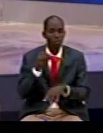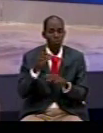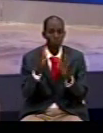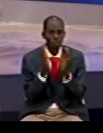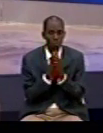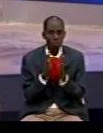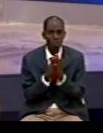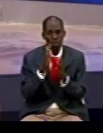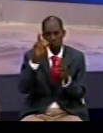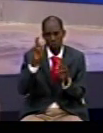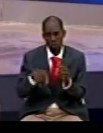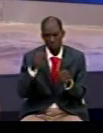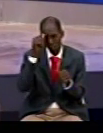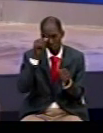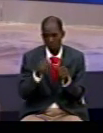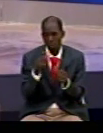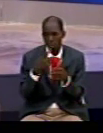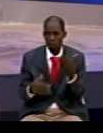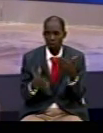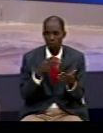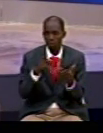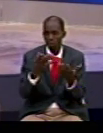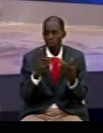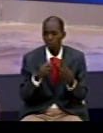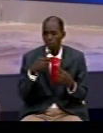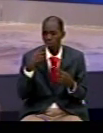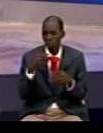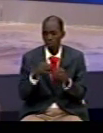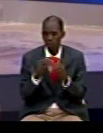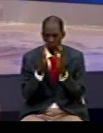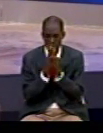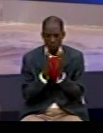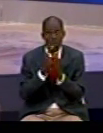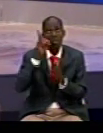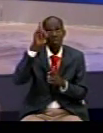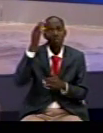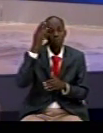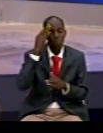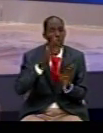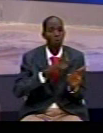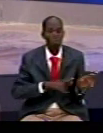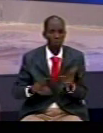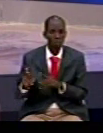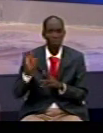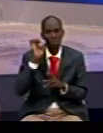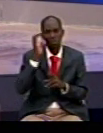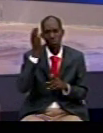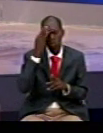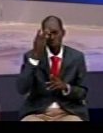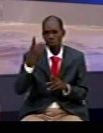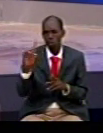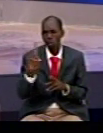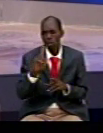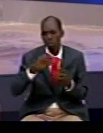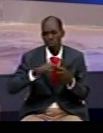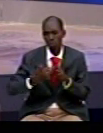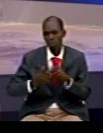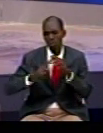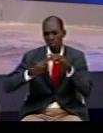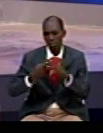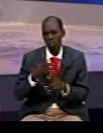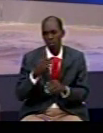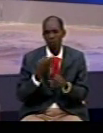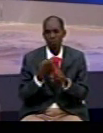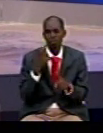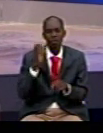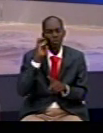you are trying to tell the Lord in prayer, he knows about that already. He knows the origin of the problem. He knows